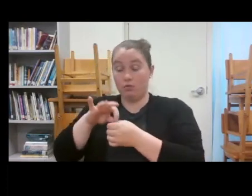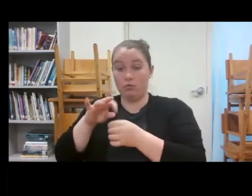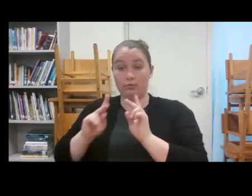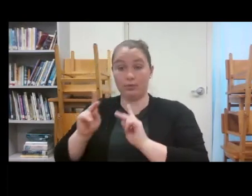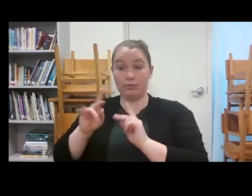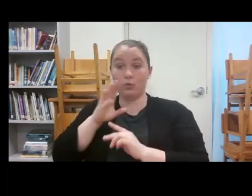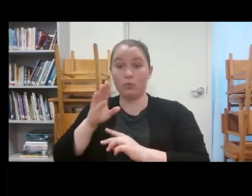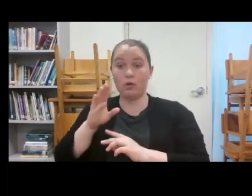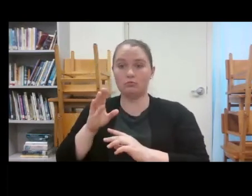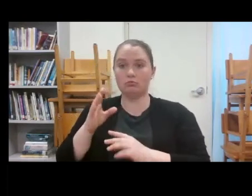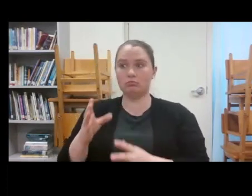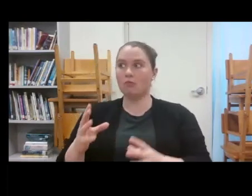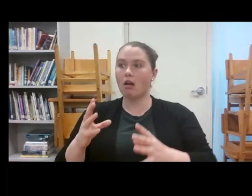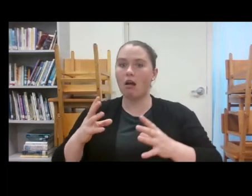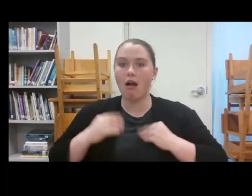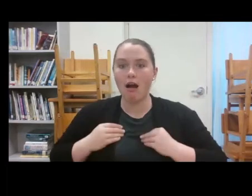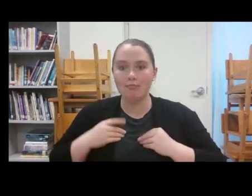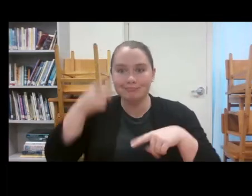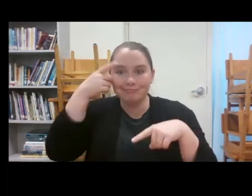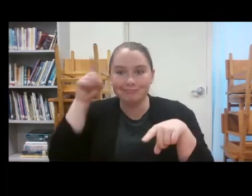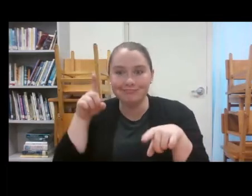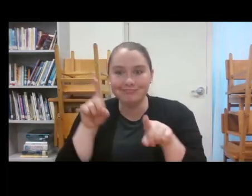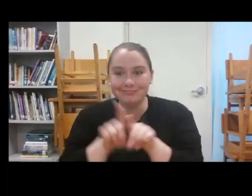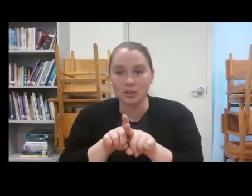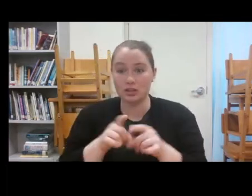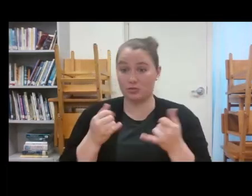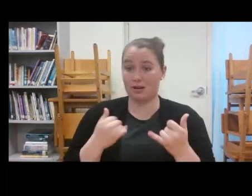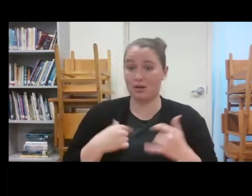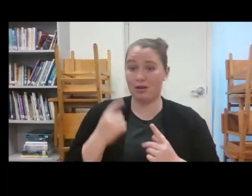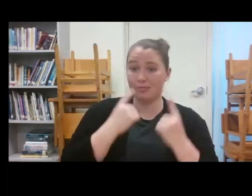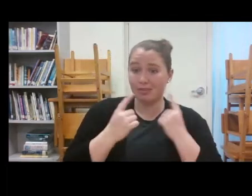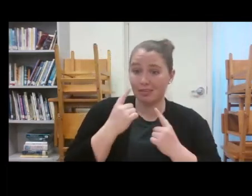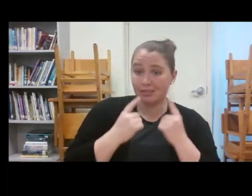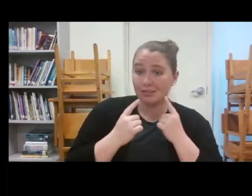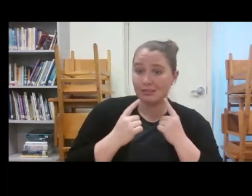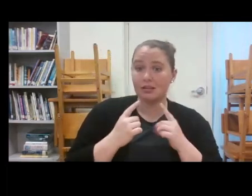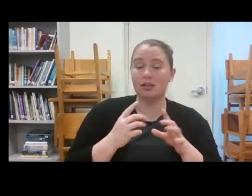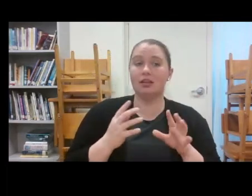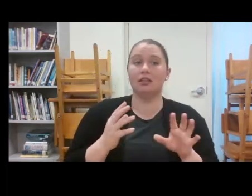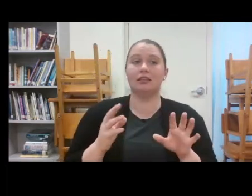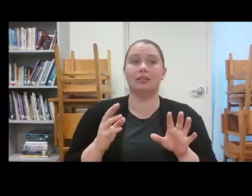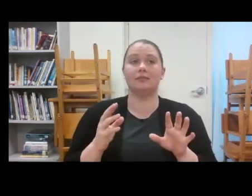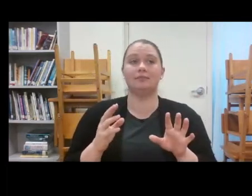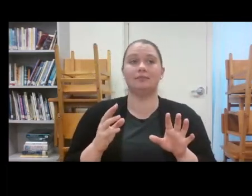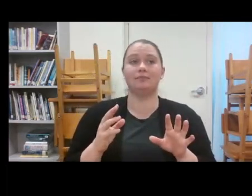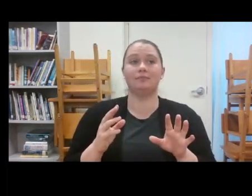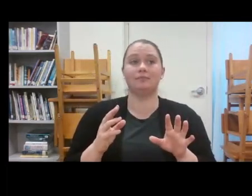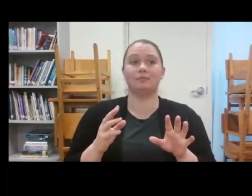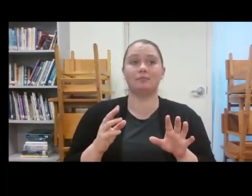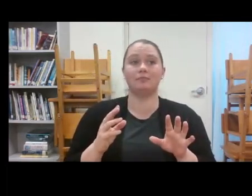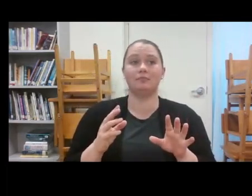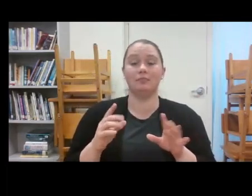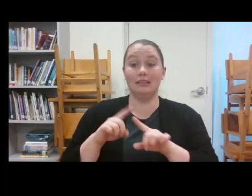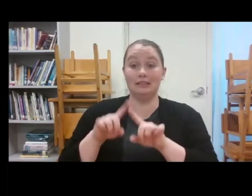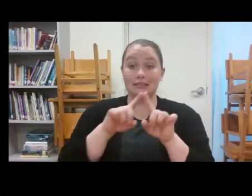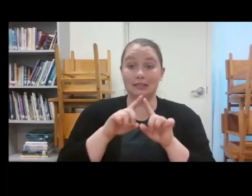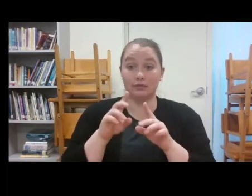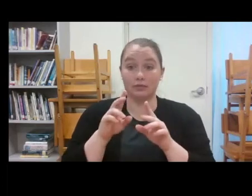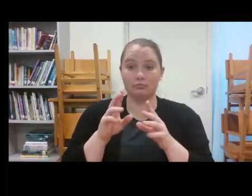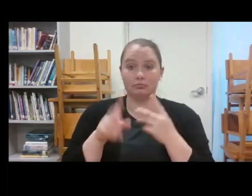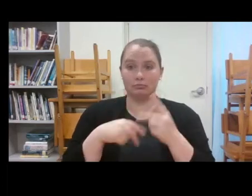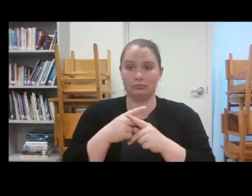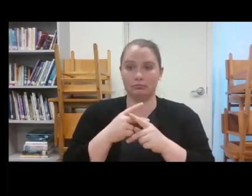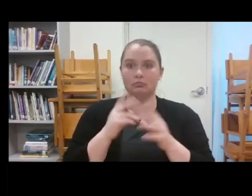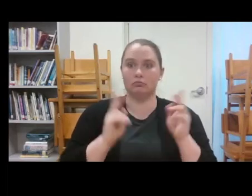to buy into this, because I think my sense is our Achilles heel is our demographics. The numbers are